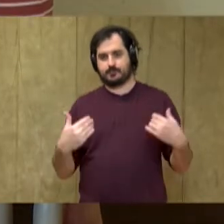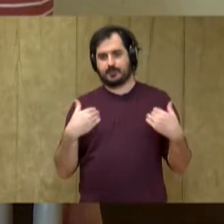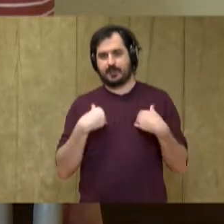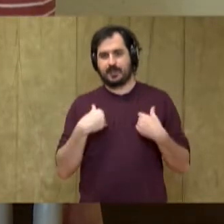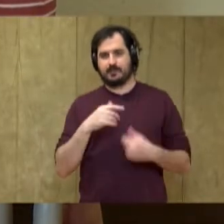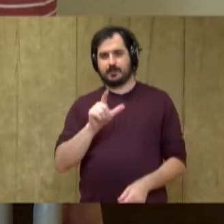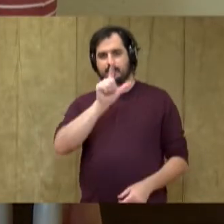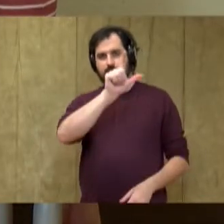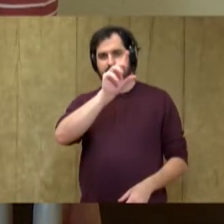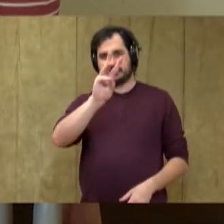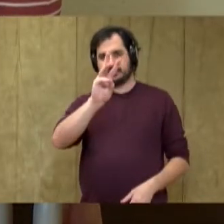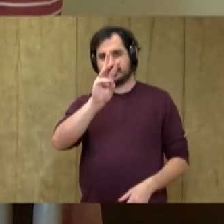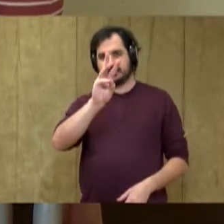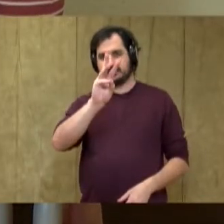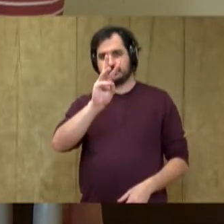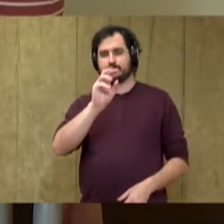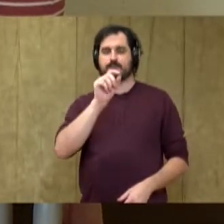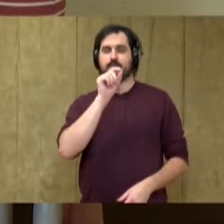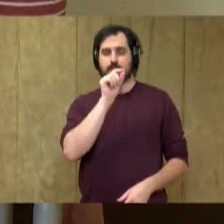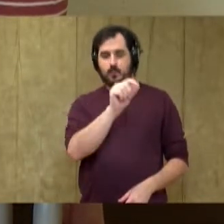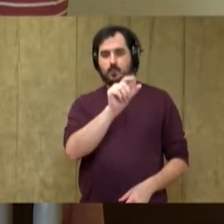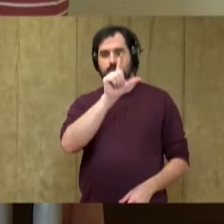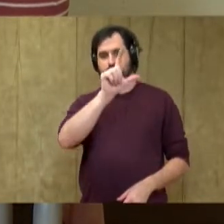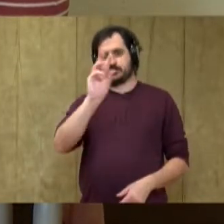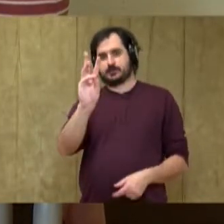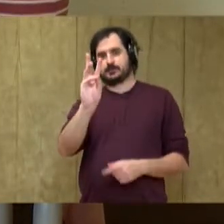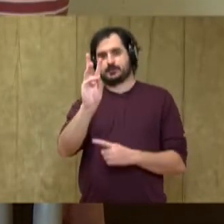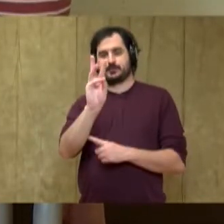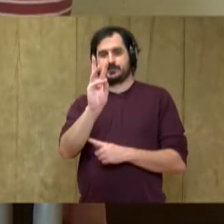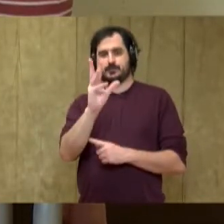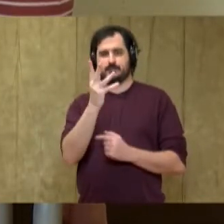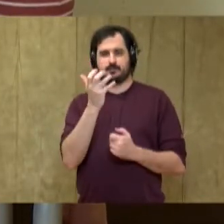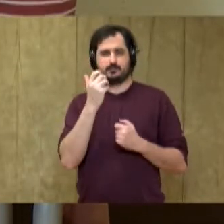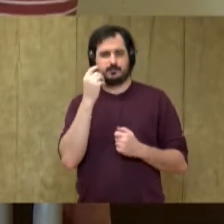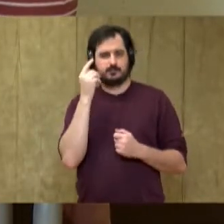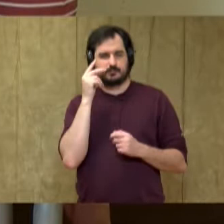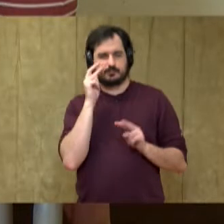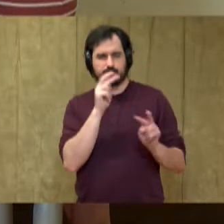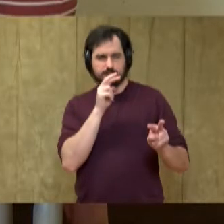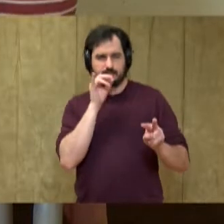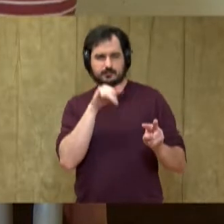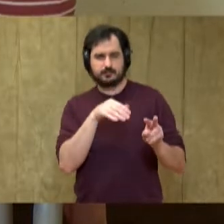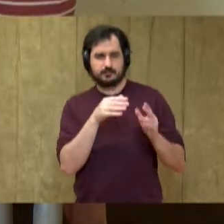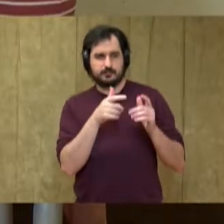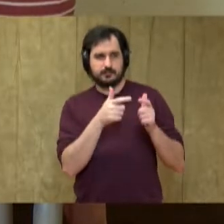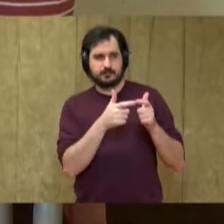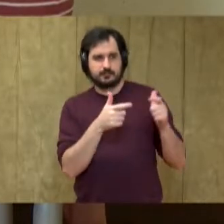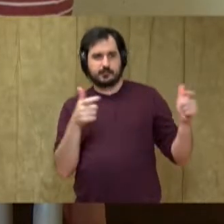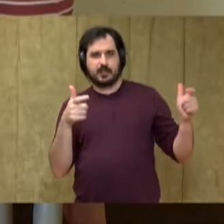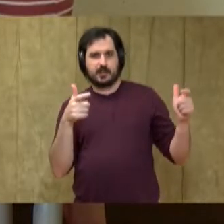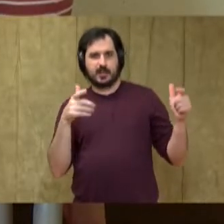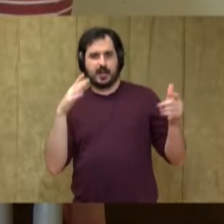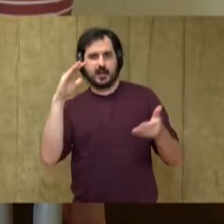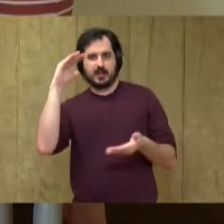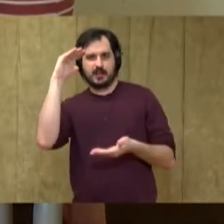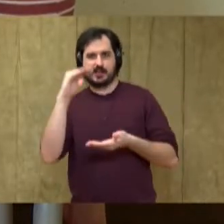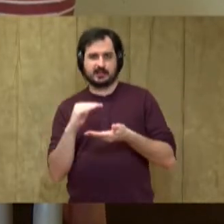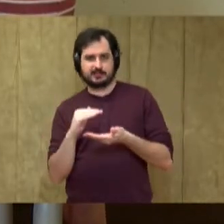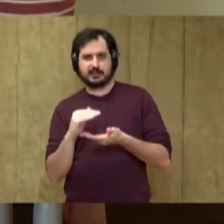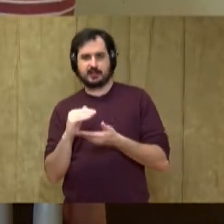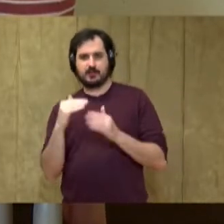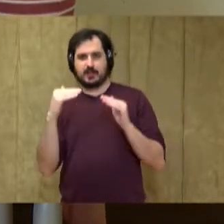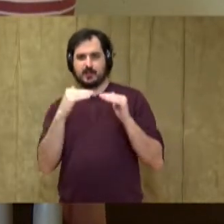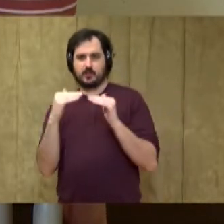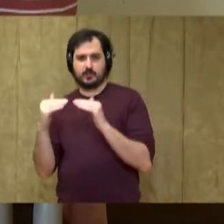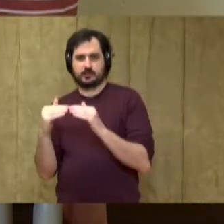26 hundredths and I want to say, is that greater than, less than, or equal to